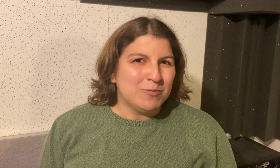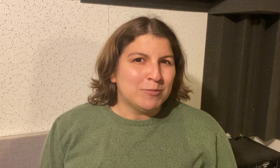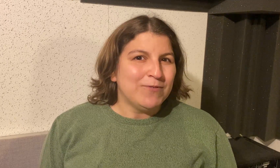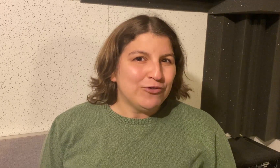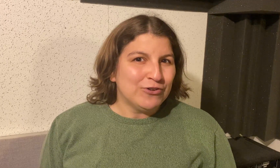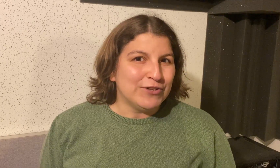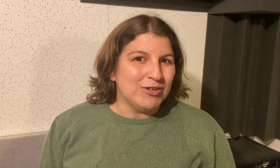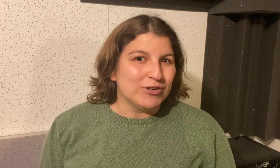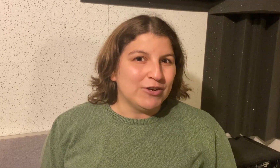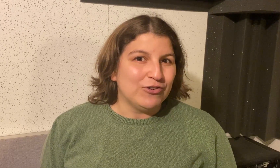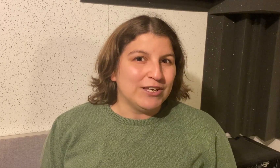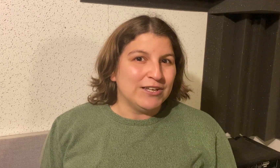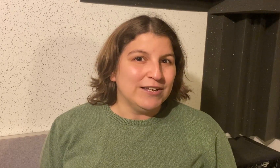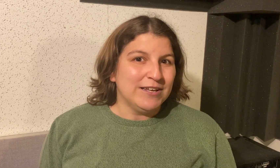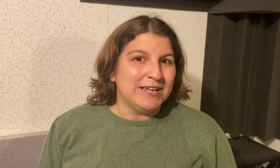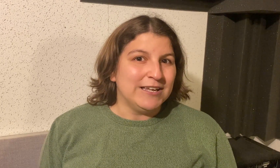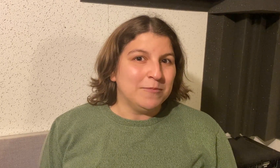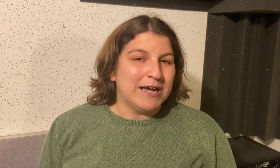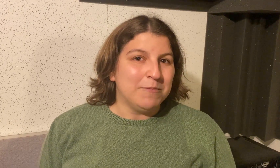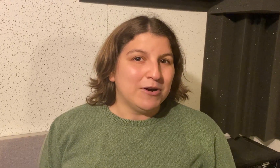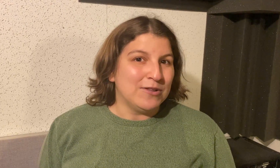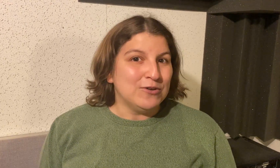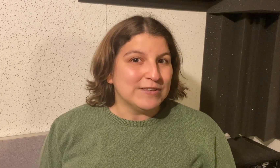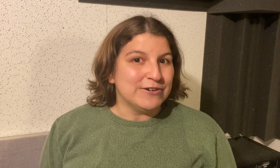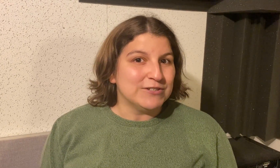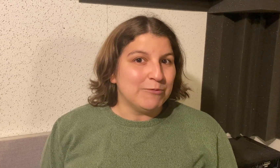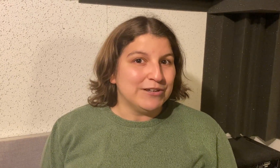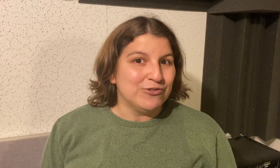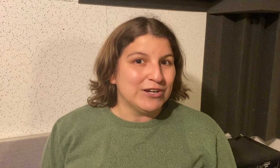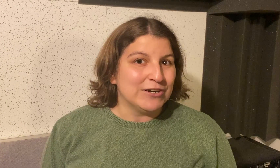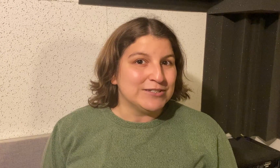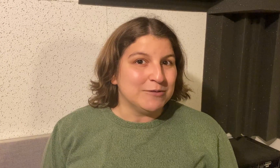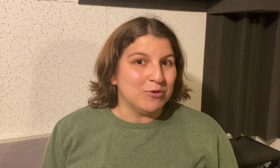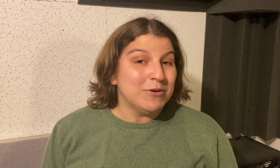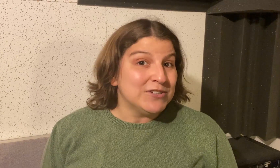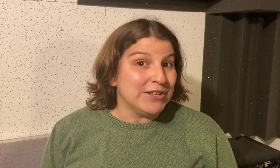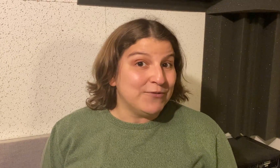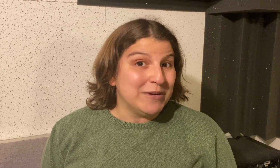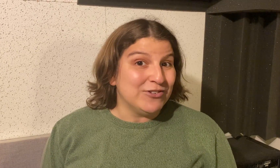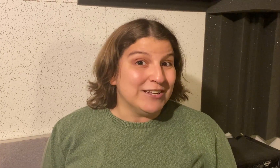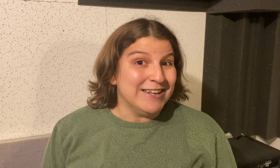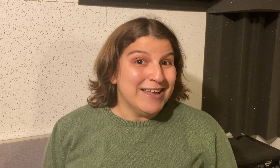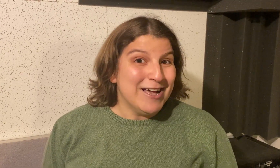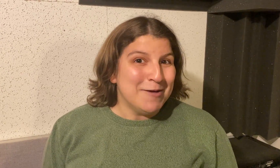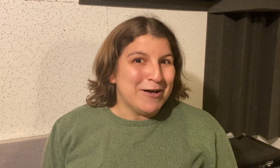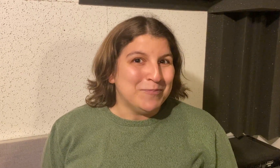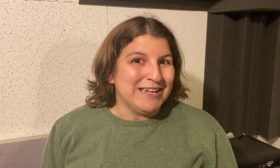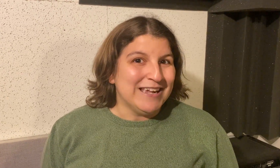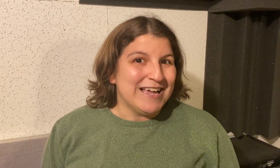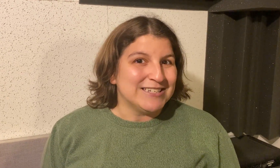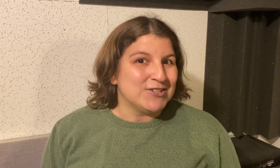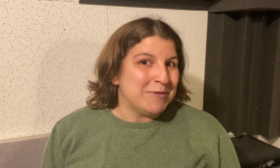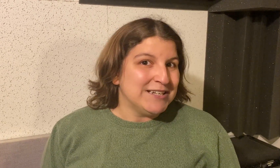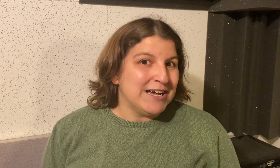a bit of a more professional introduction in my part of the newsletter, so I wanted to share some more personal information about